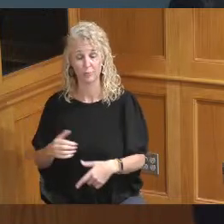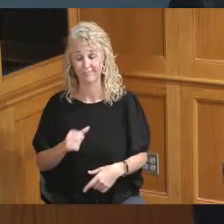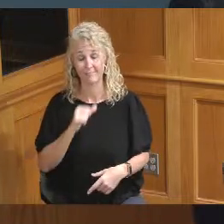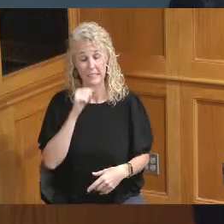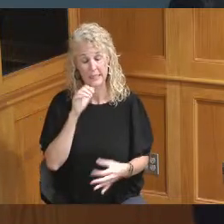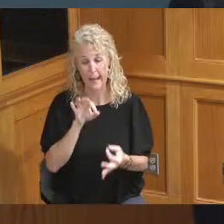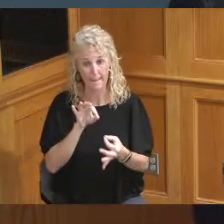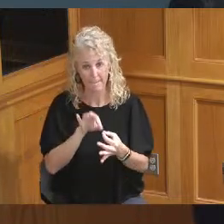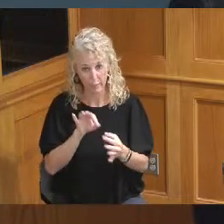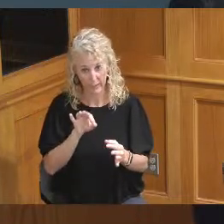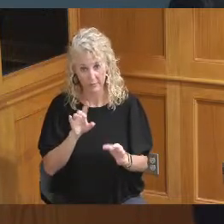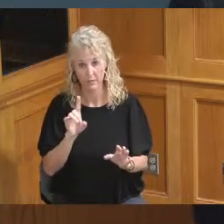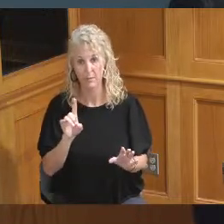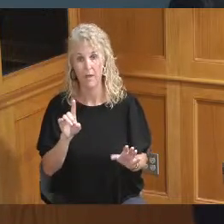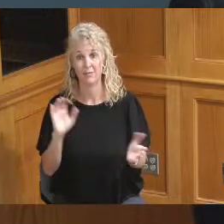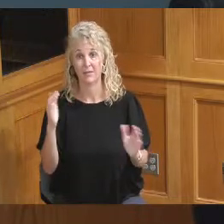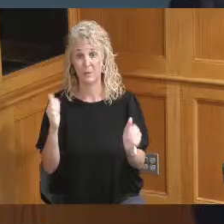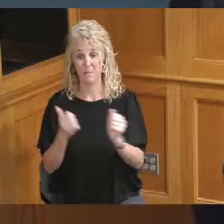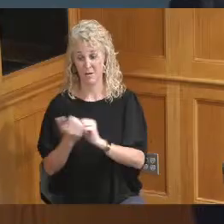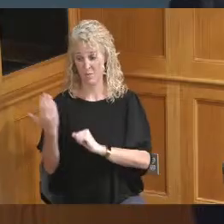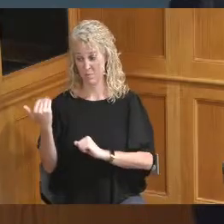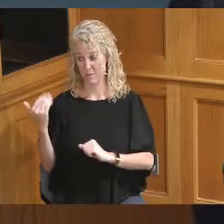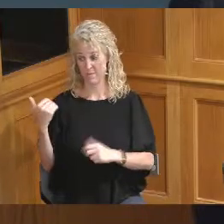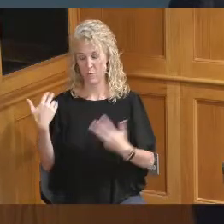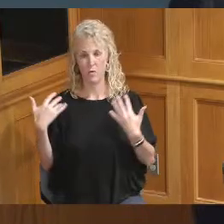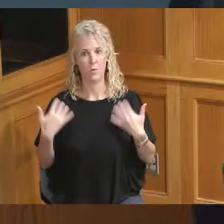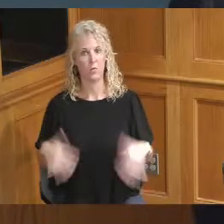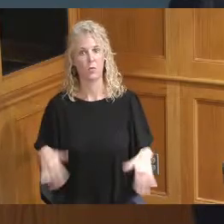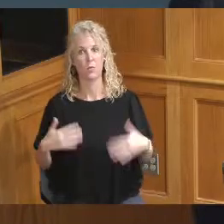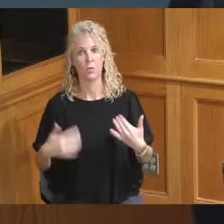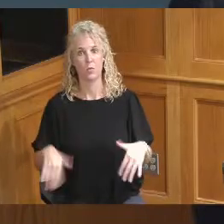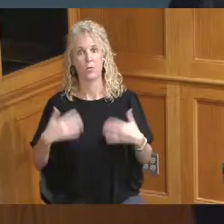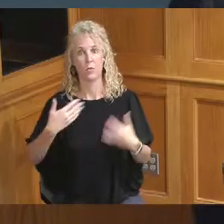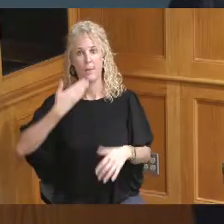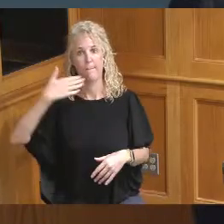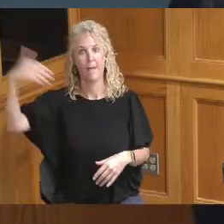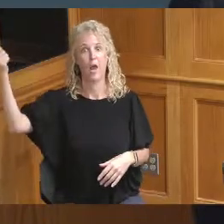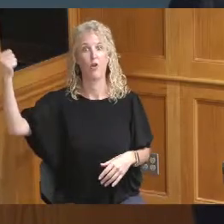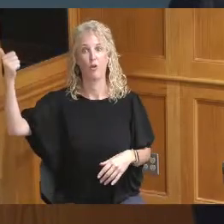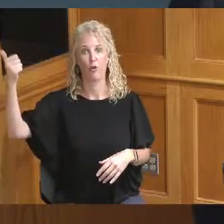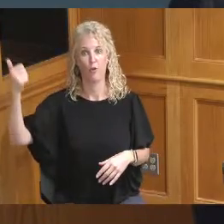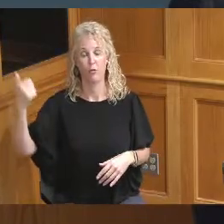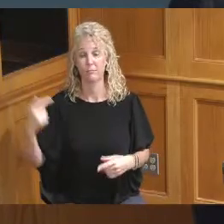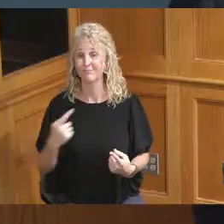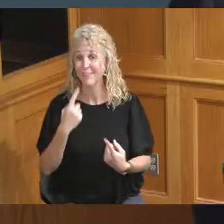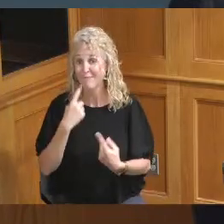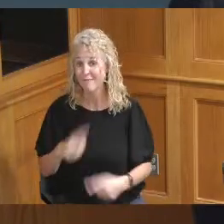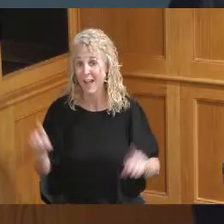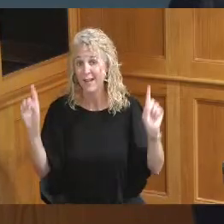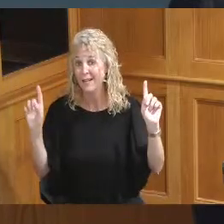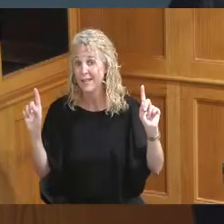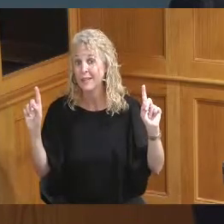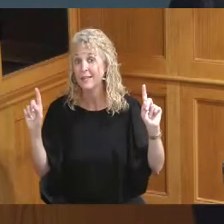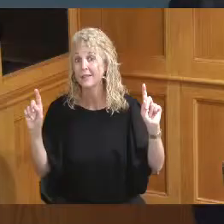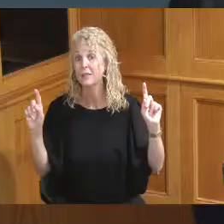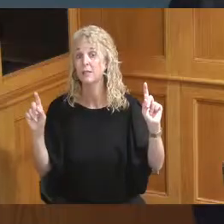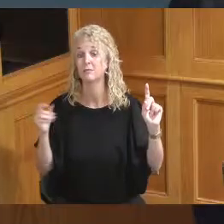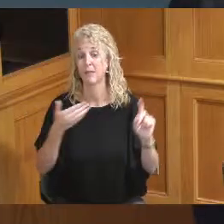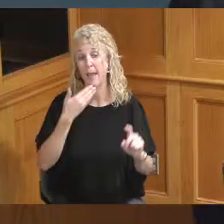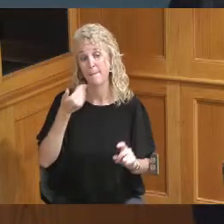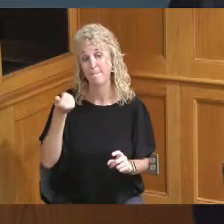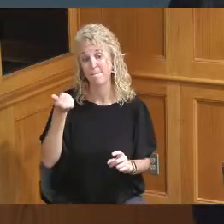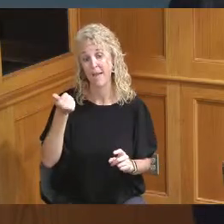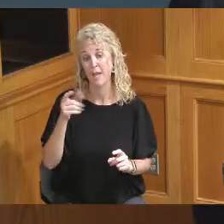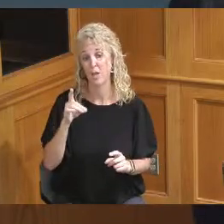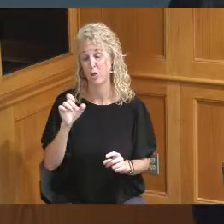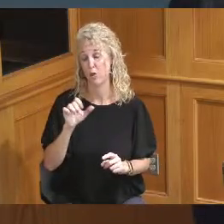a far cry better than what we have had to endure for the past 28 years. We can finally answer the question, did we get a better deal for